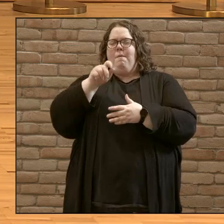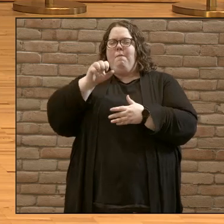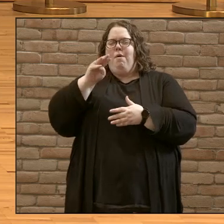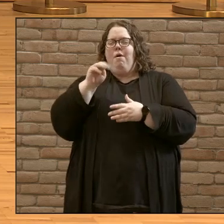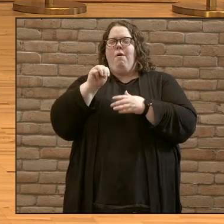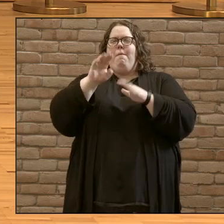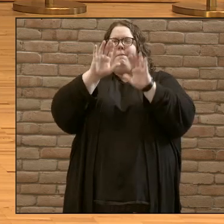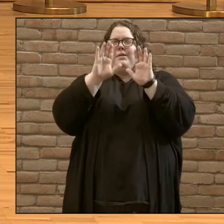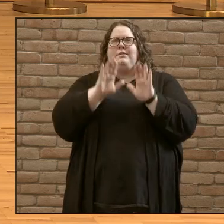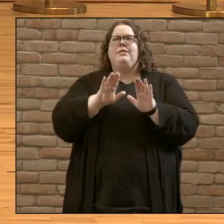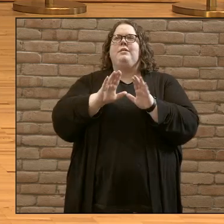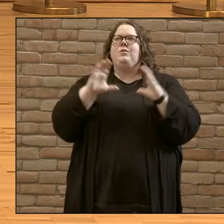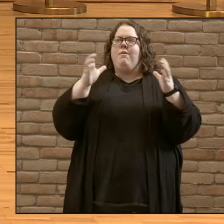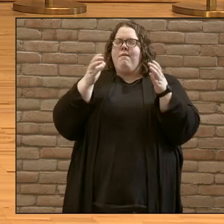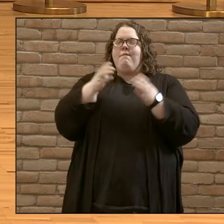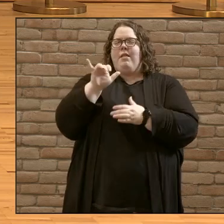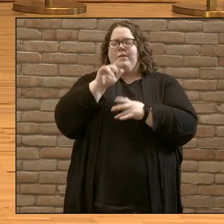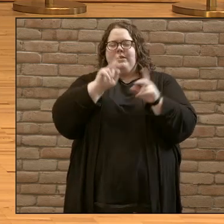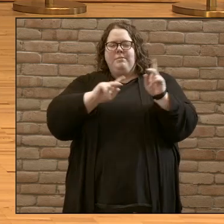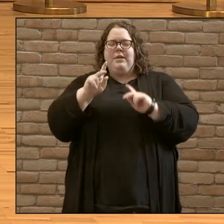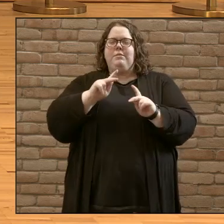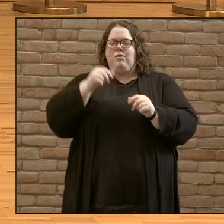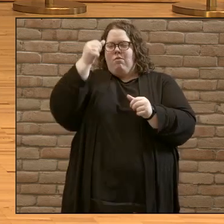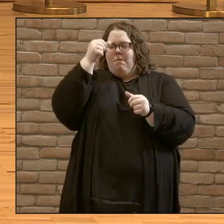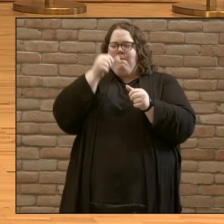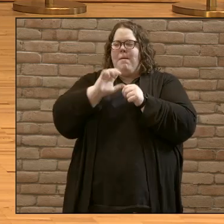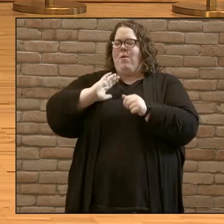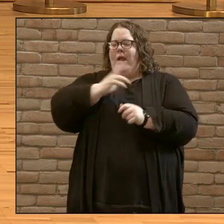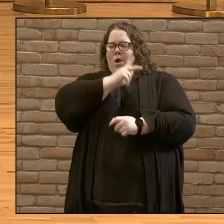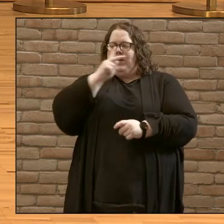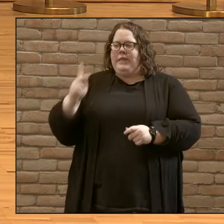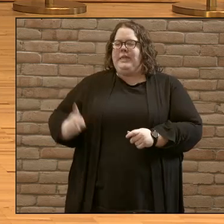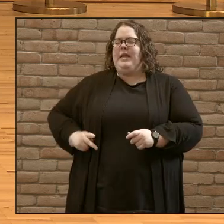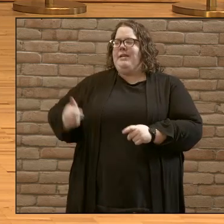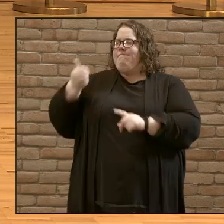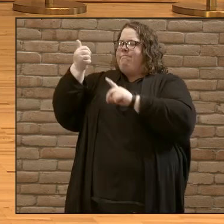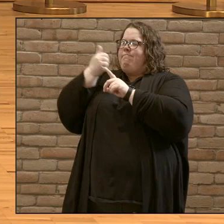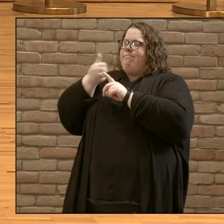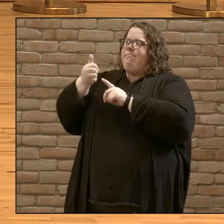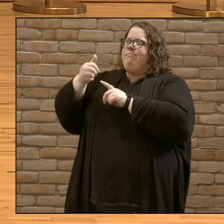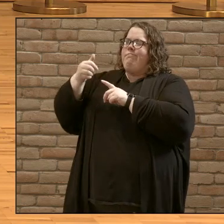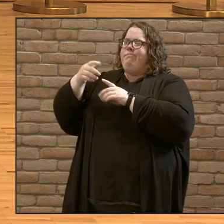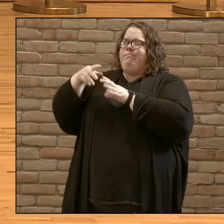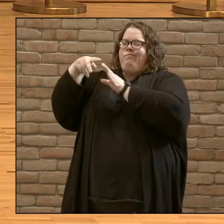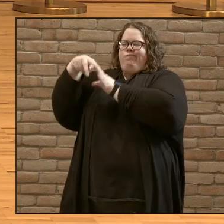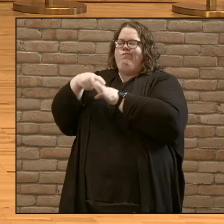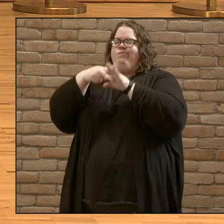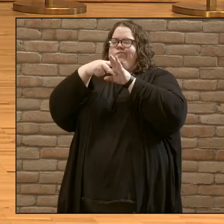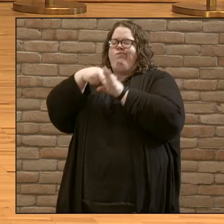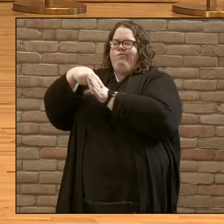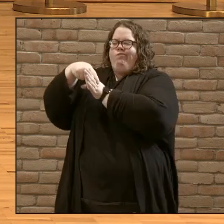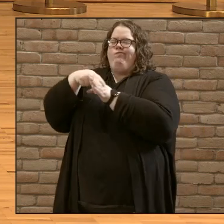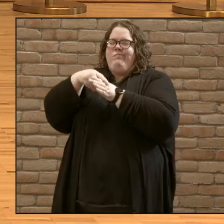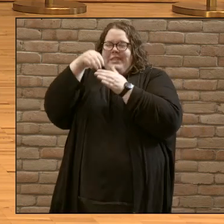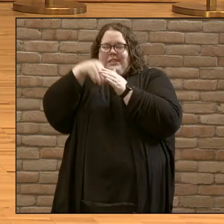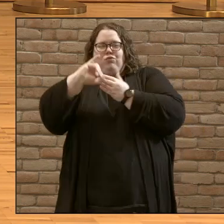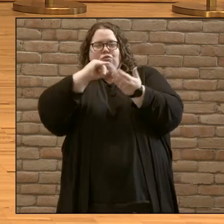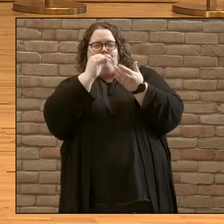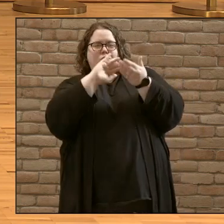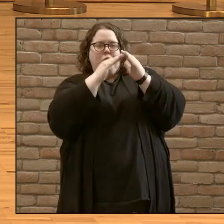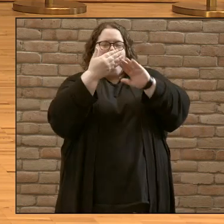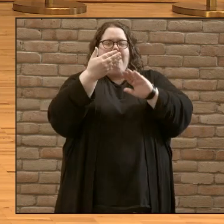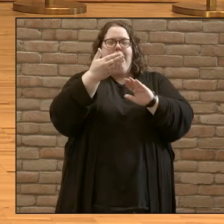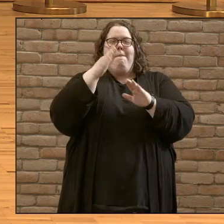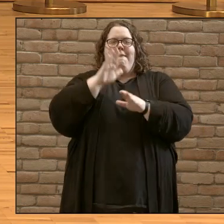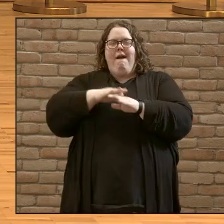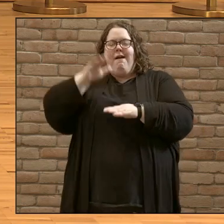to remember our King who came riding into Jerusalem on a lowly donkey, to fulfill the prophecy